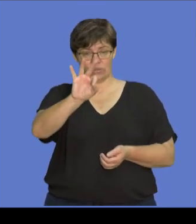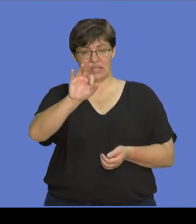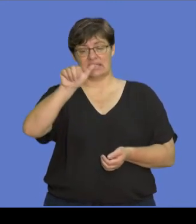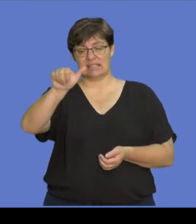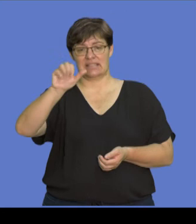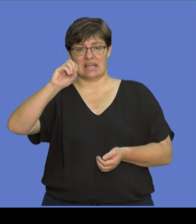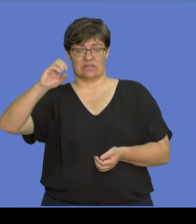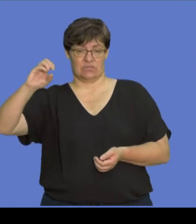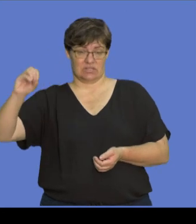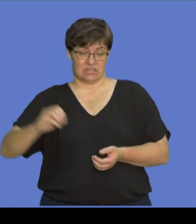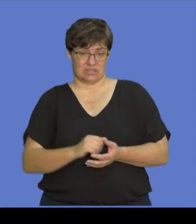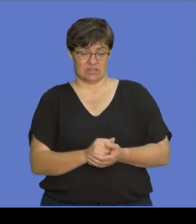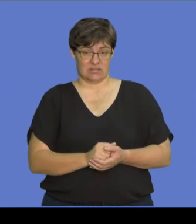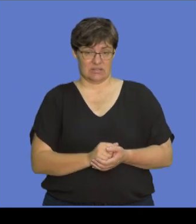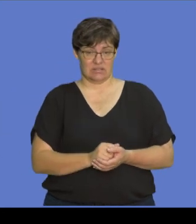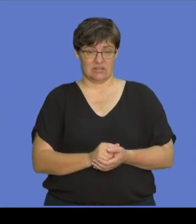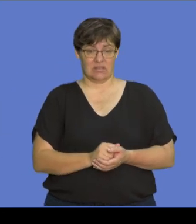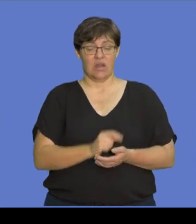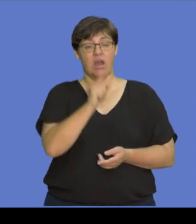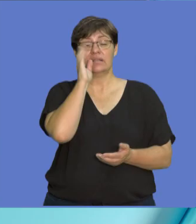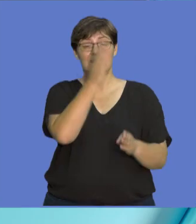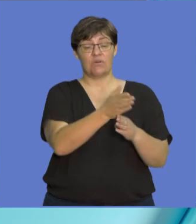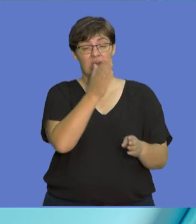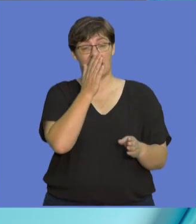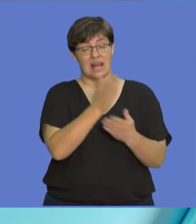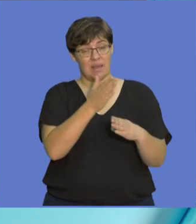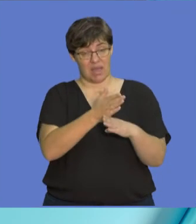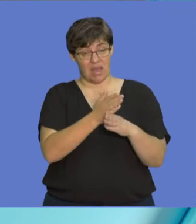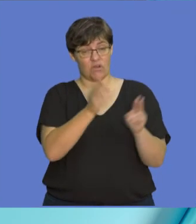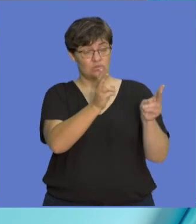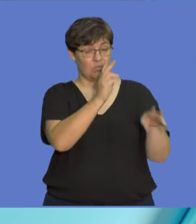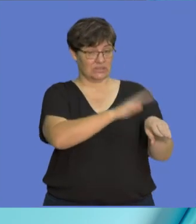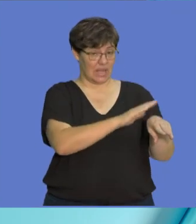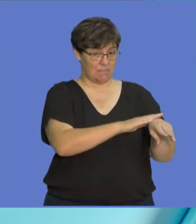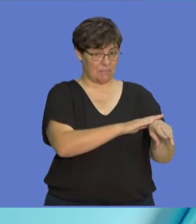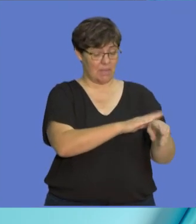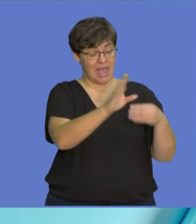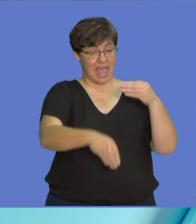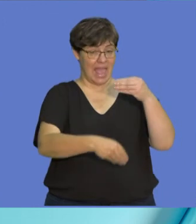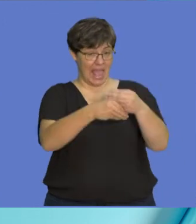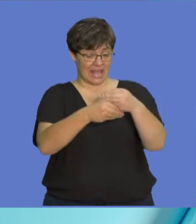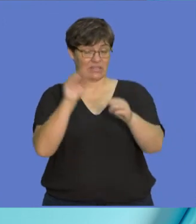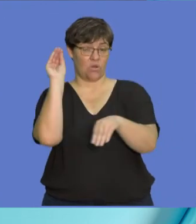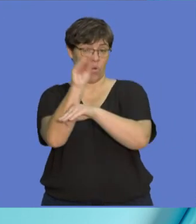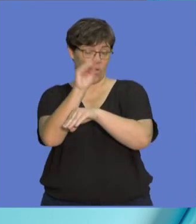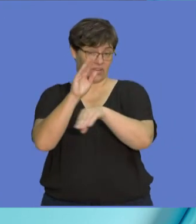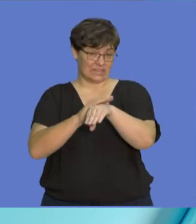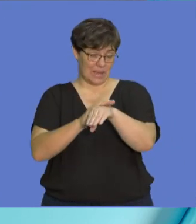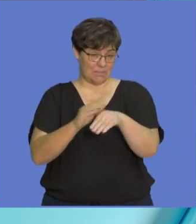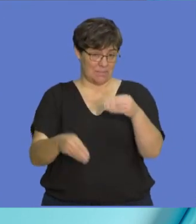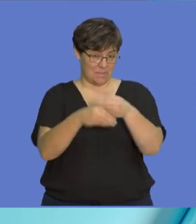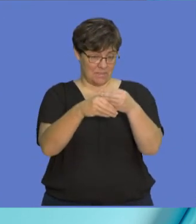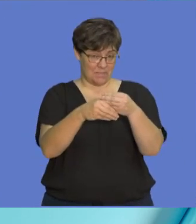183,600. So once again, work out the direct labor for the normal time, add the overtime to